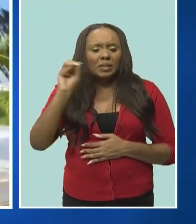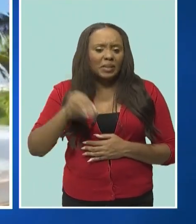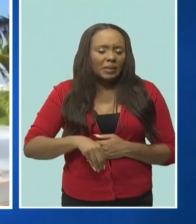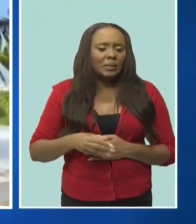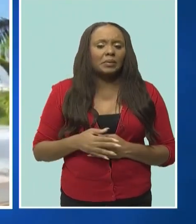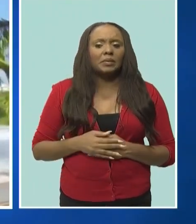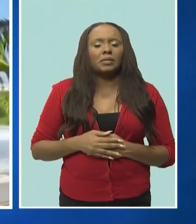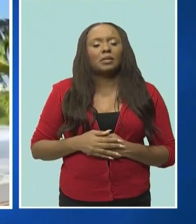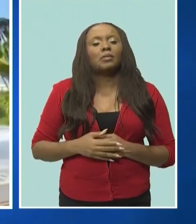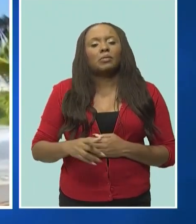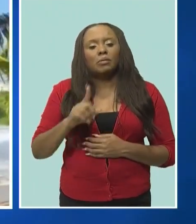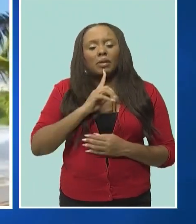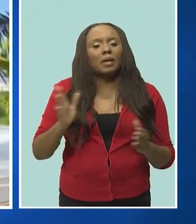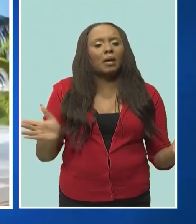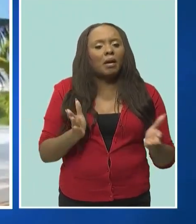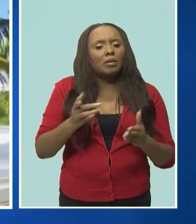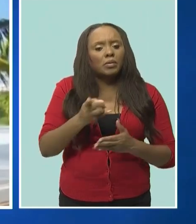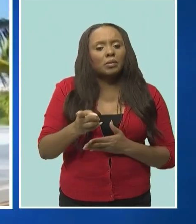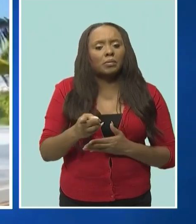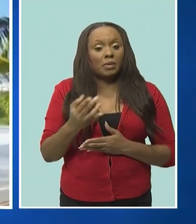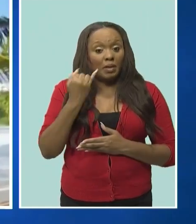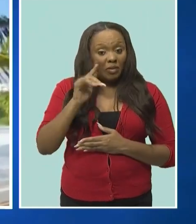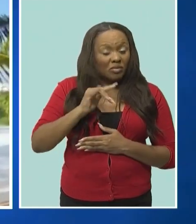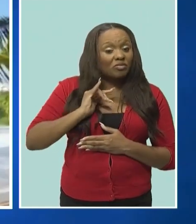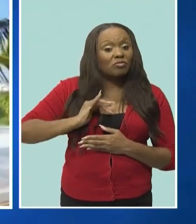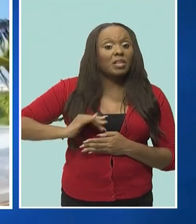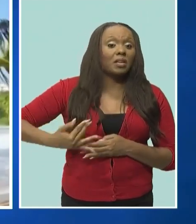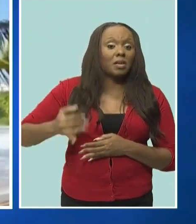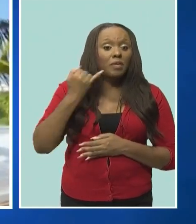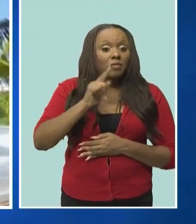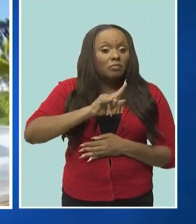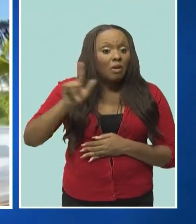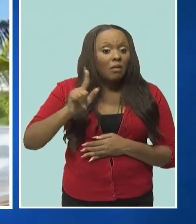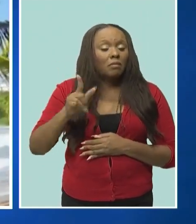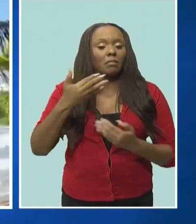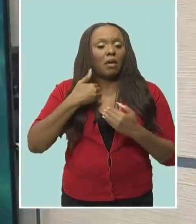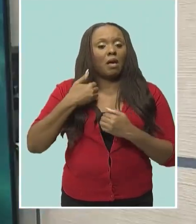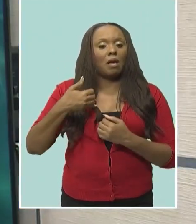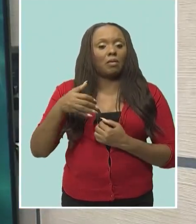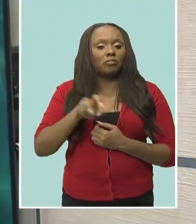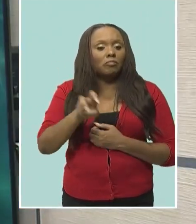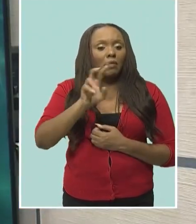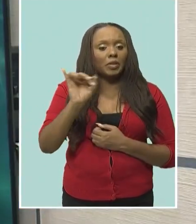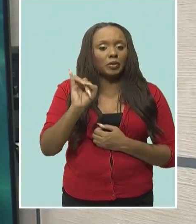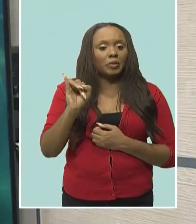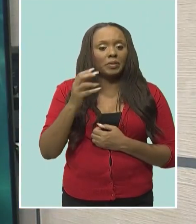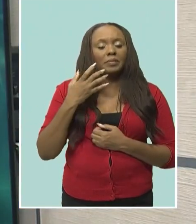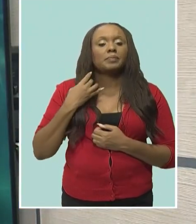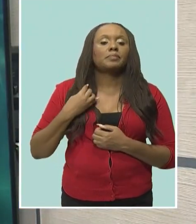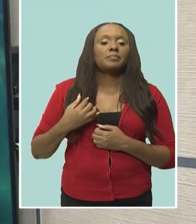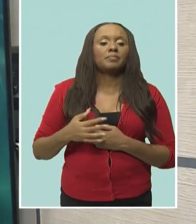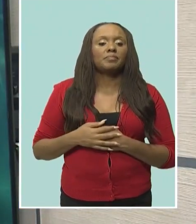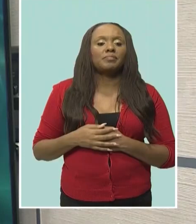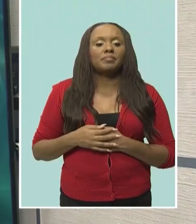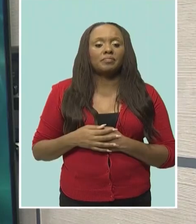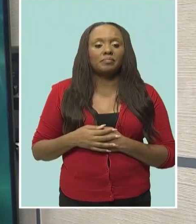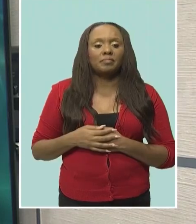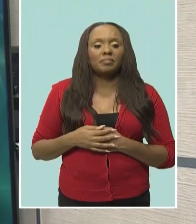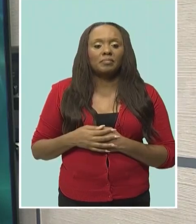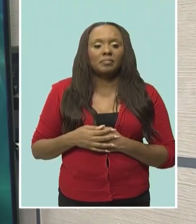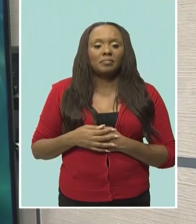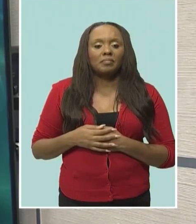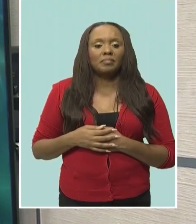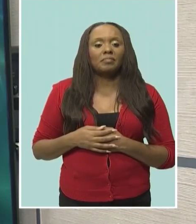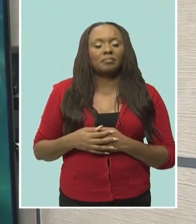So just encouraging persons to take out travel insurance if they can to protect their trip. Wear Your Art. It's an exhibition